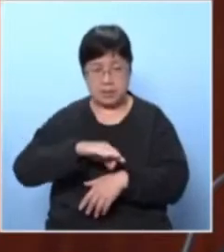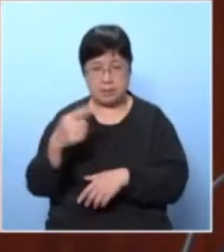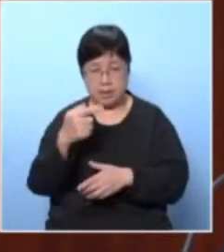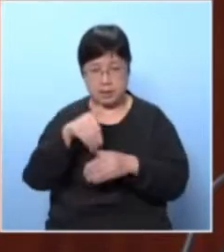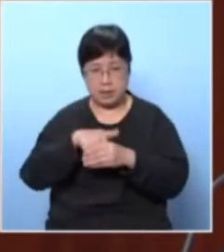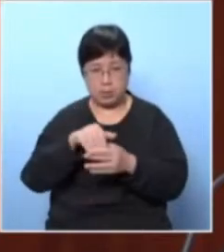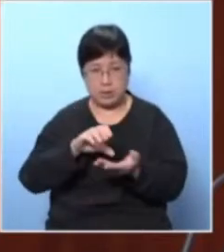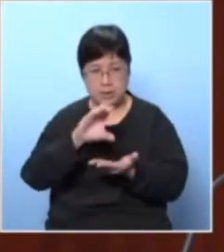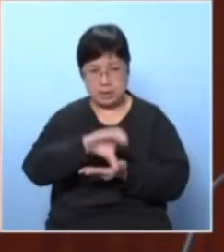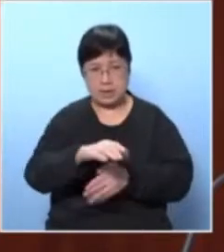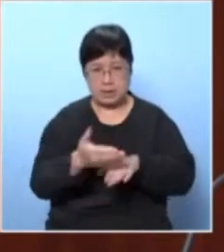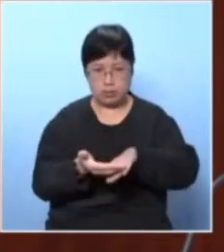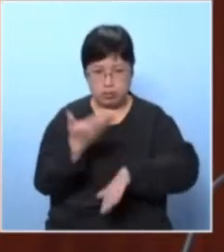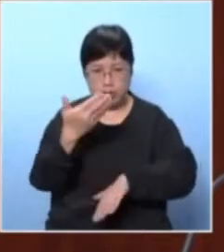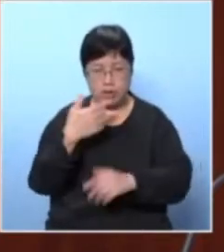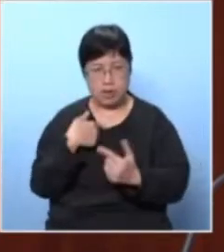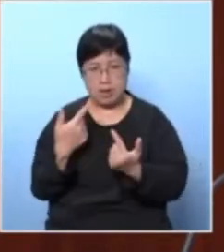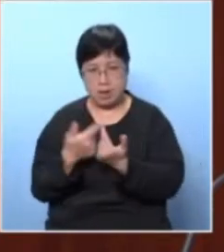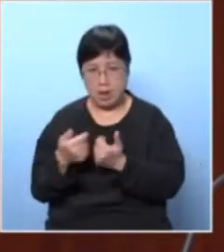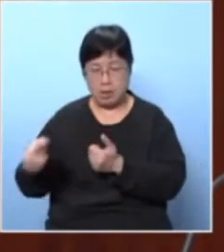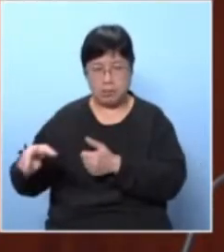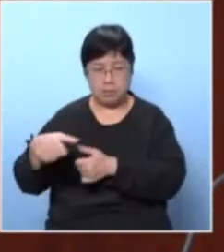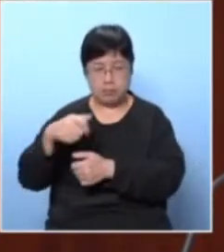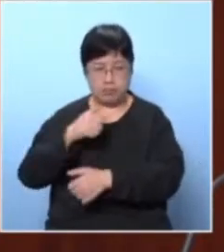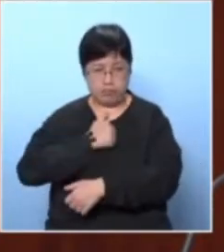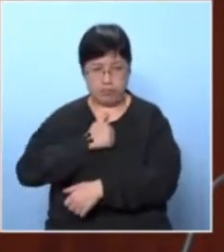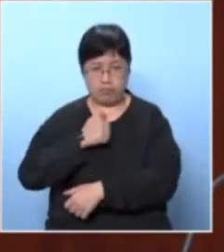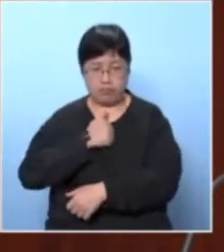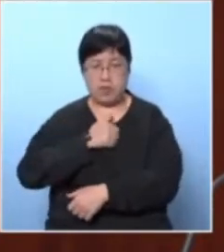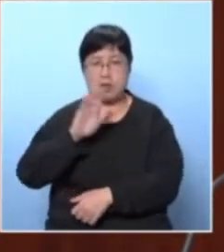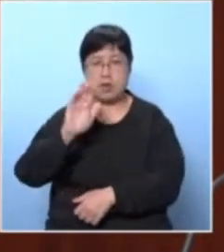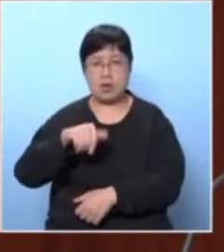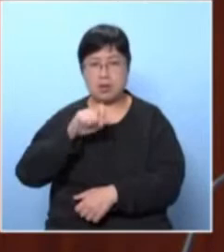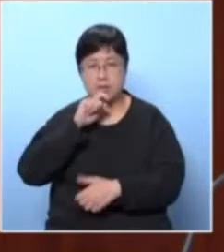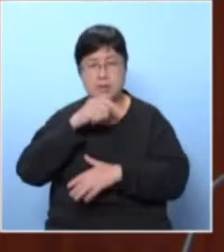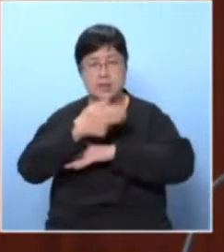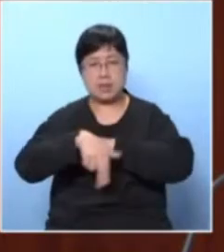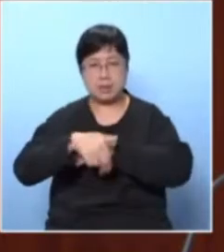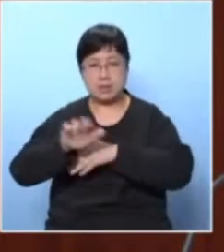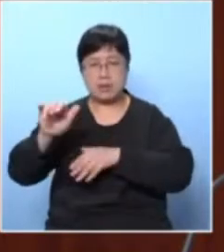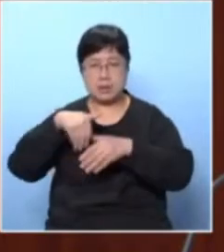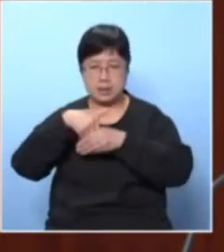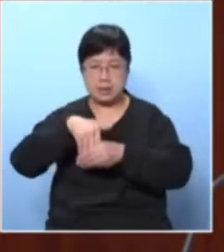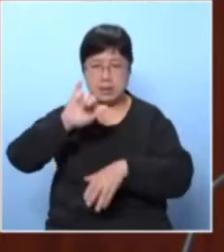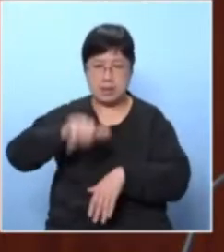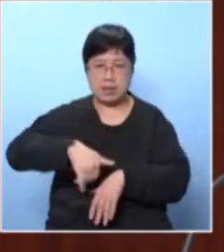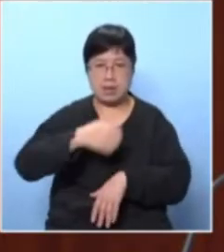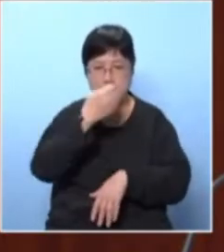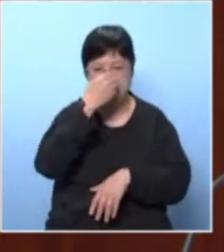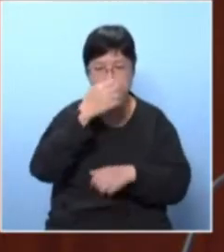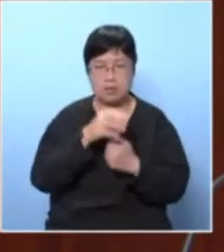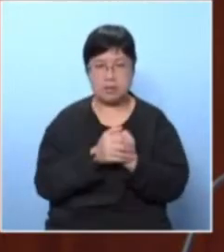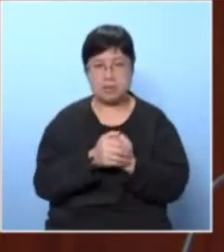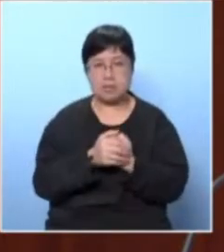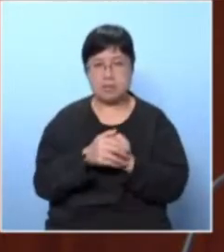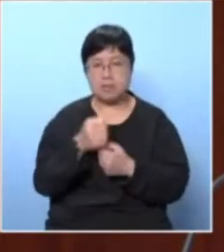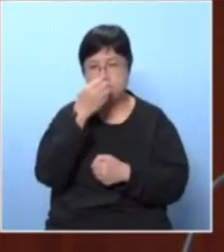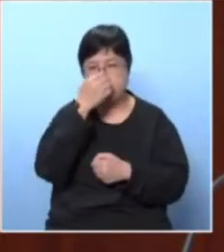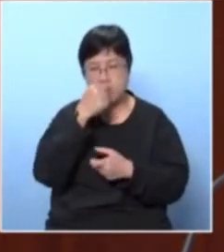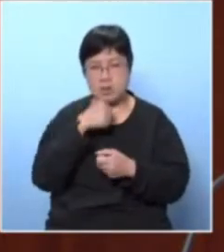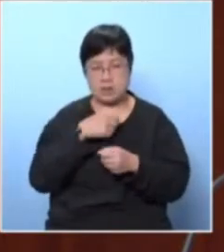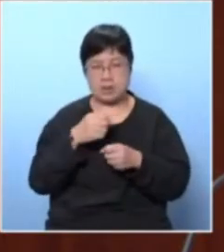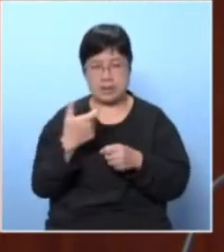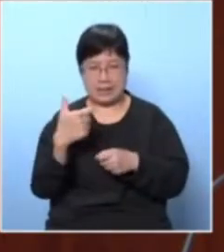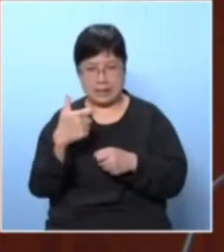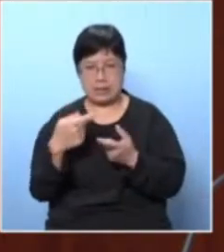funds, bonds, etc., excluding real estate, can apply for entry into Hong Kong. This will strengthen the development of our